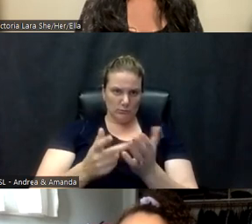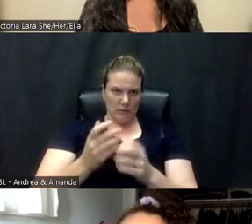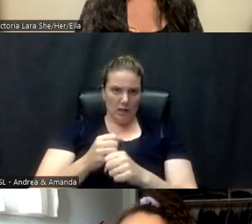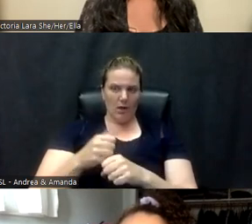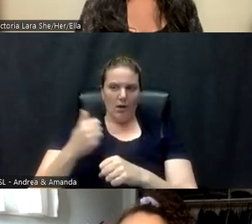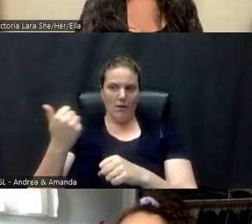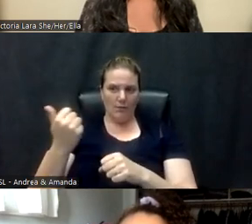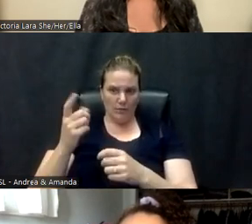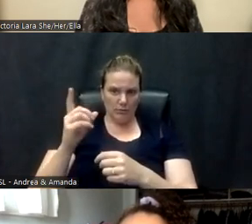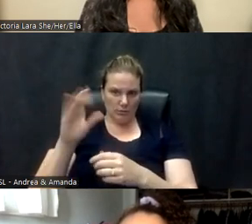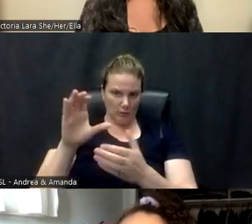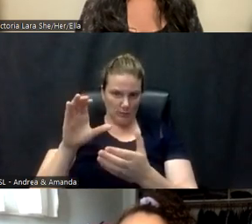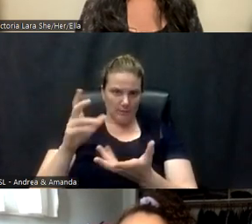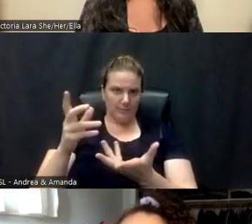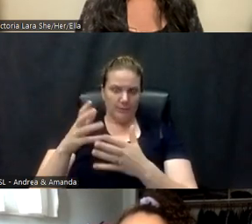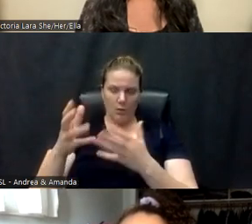another document, or